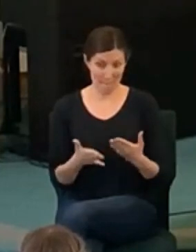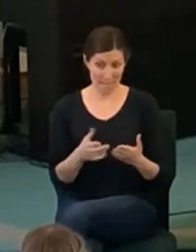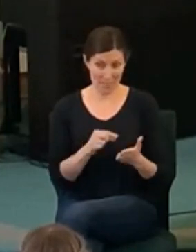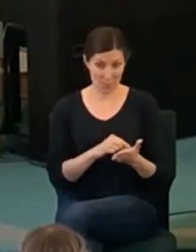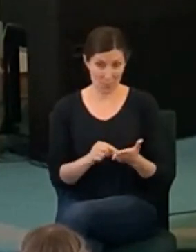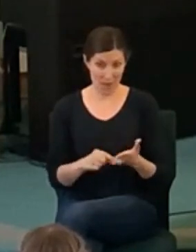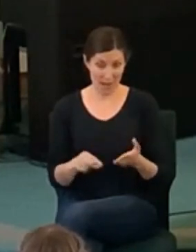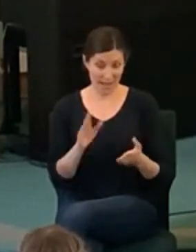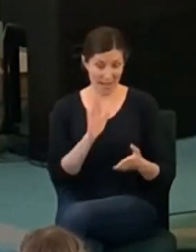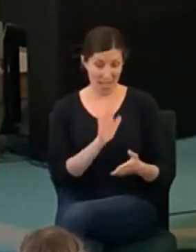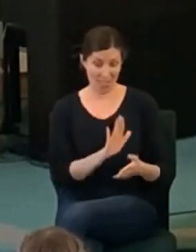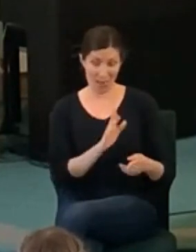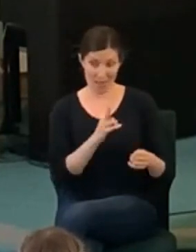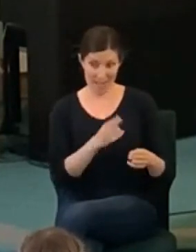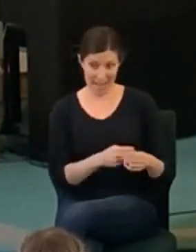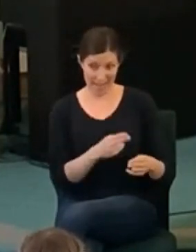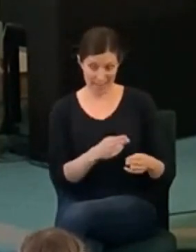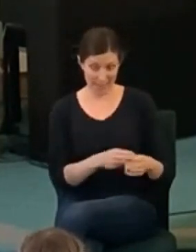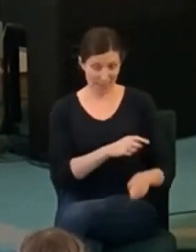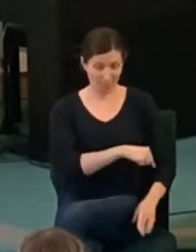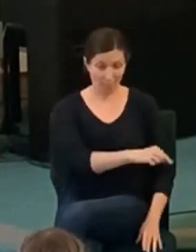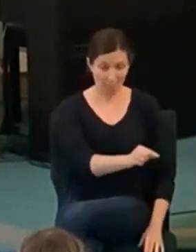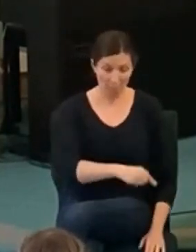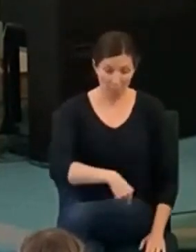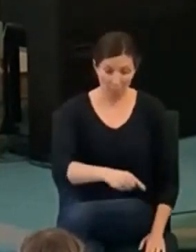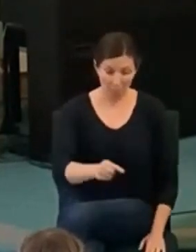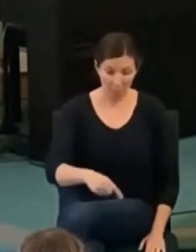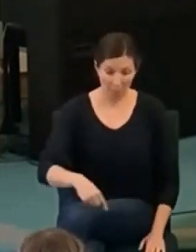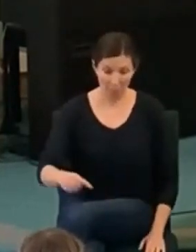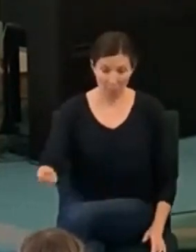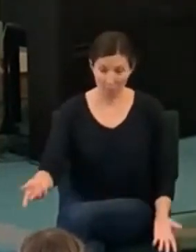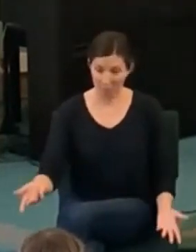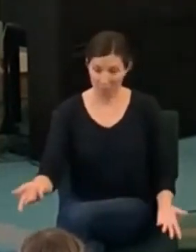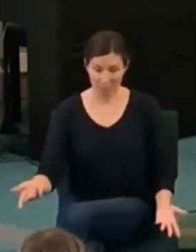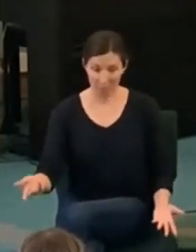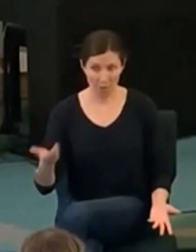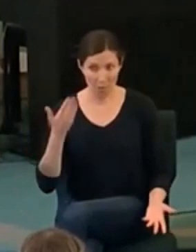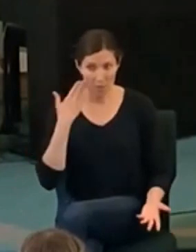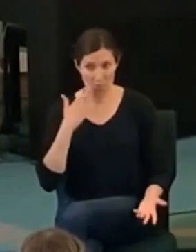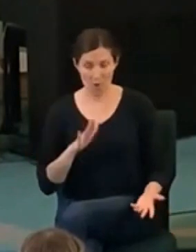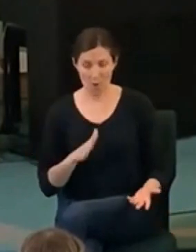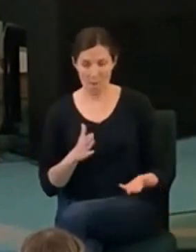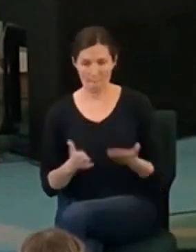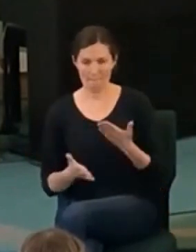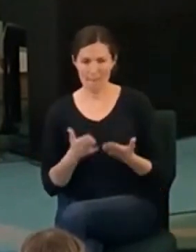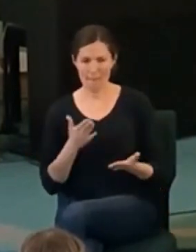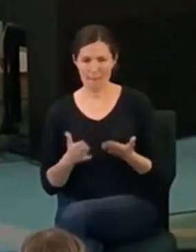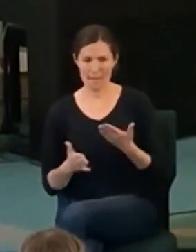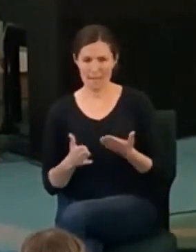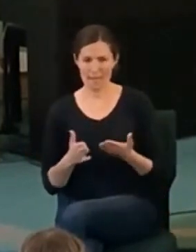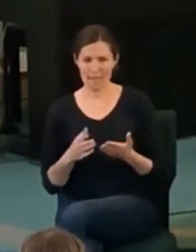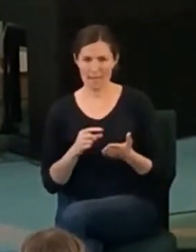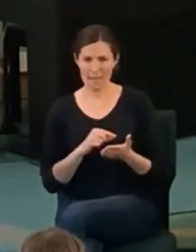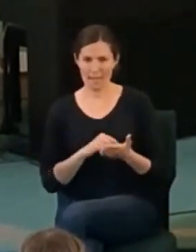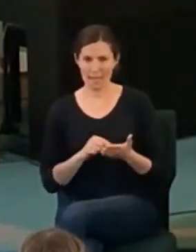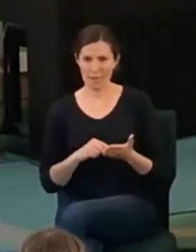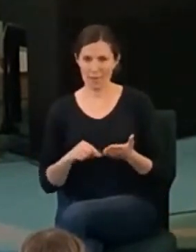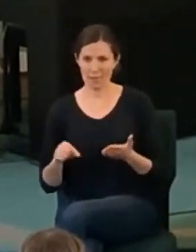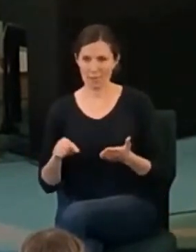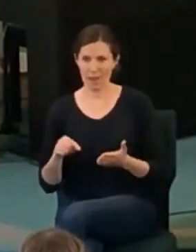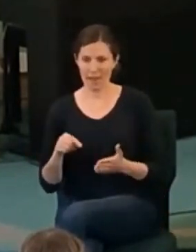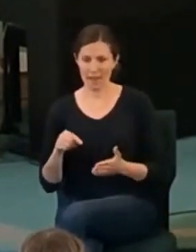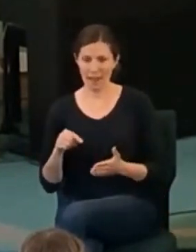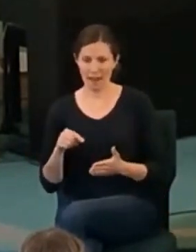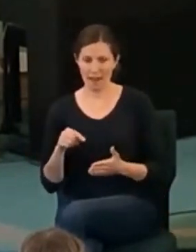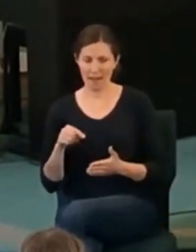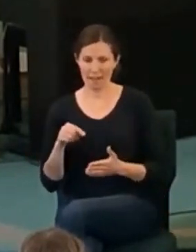us. But a couple ideas are, maybe he was writing the sins of these accusers, these guys that have brought the